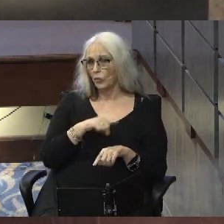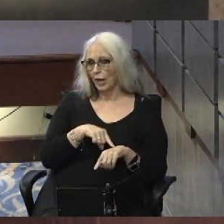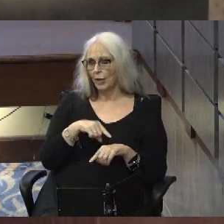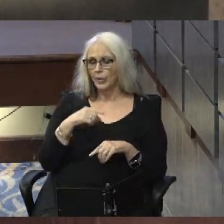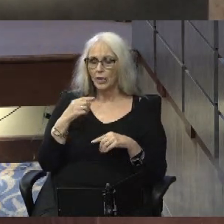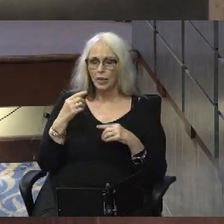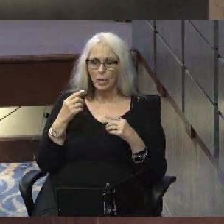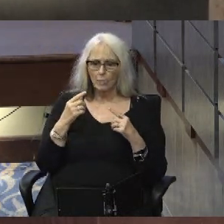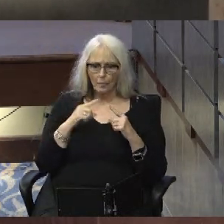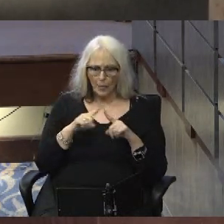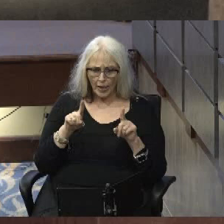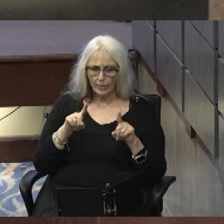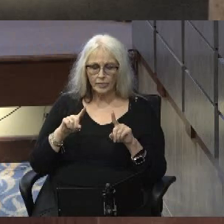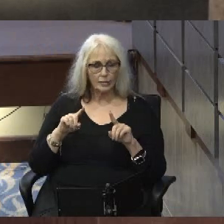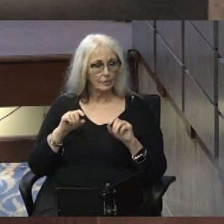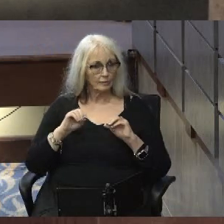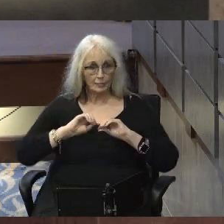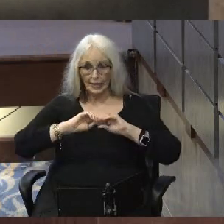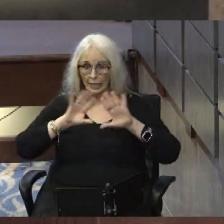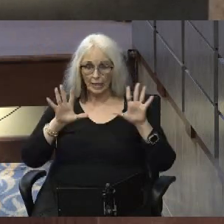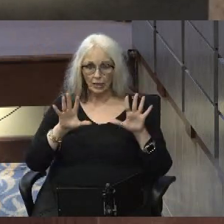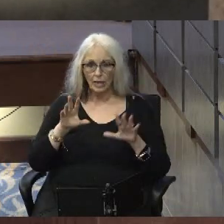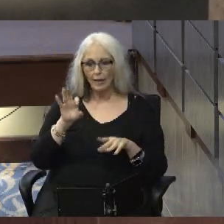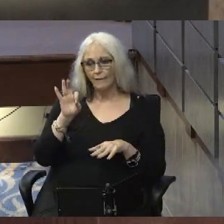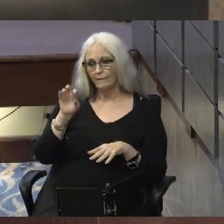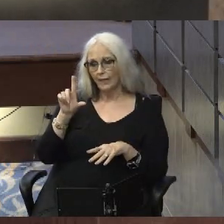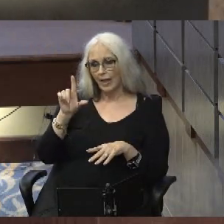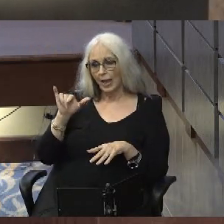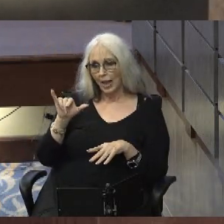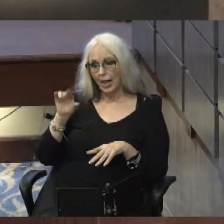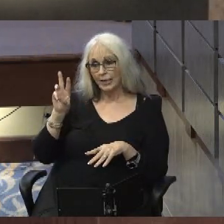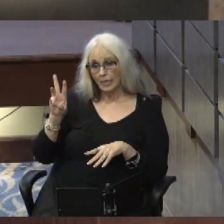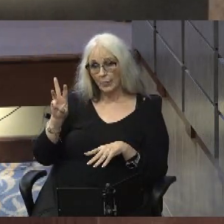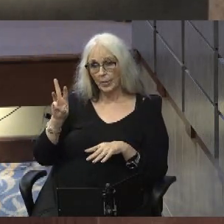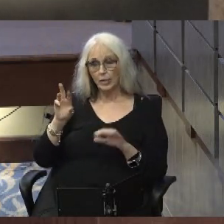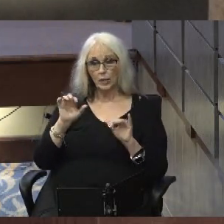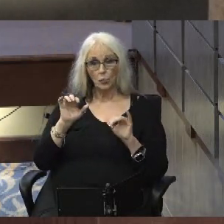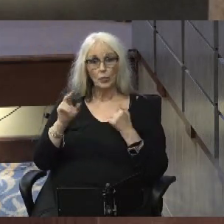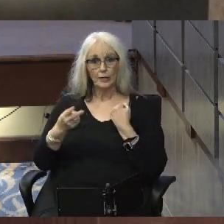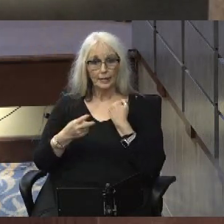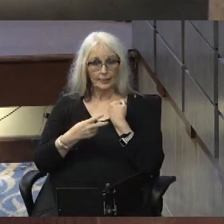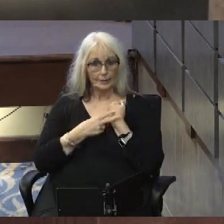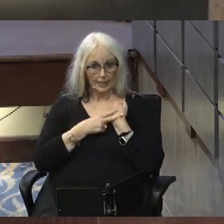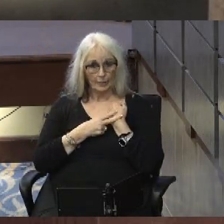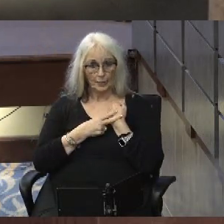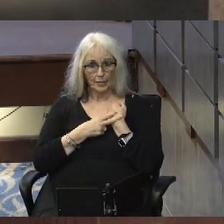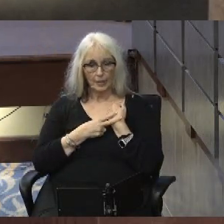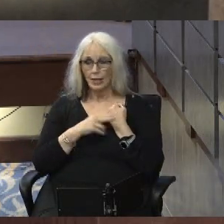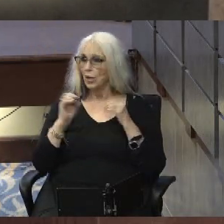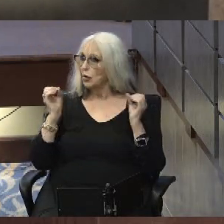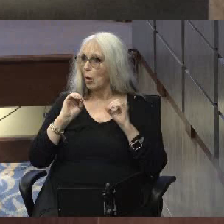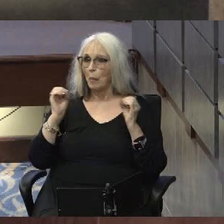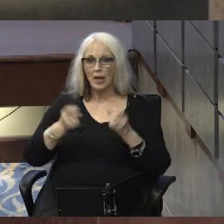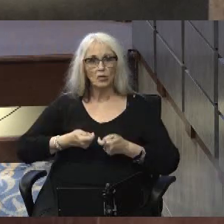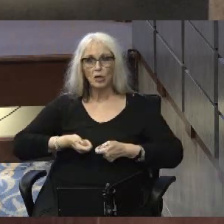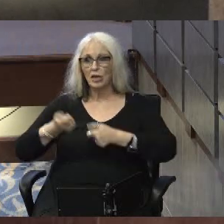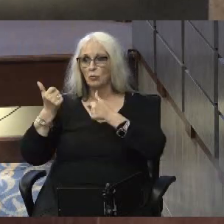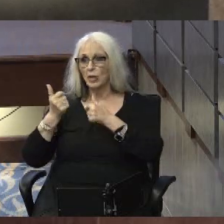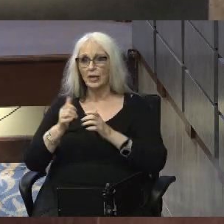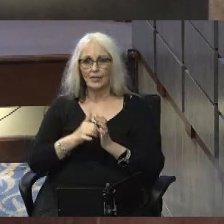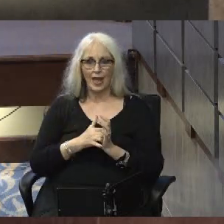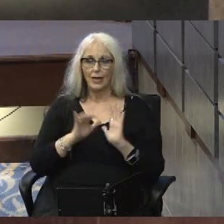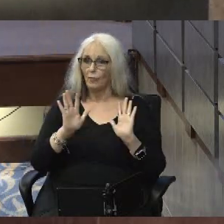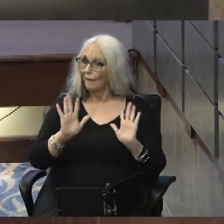Just to clear the air, the Flying W will maintain as a part of the design book. No one's planning to get rid of that. That will